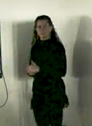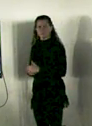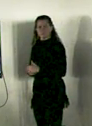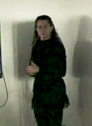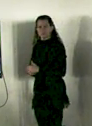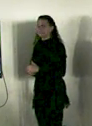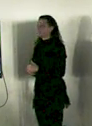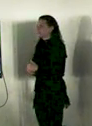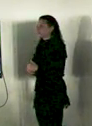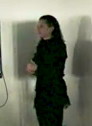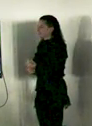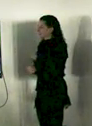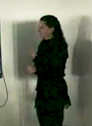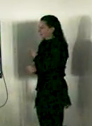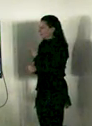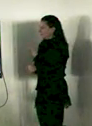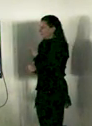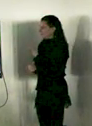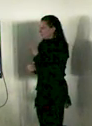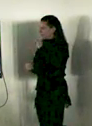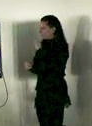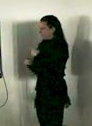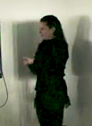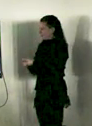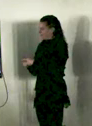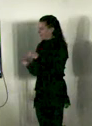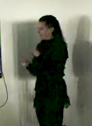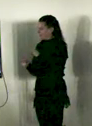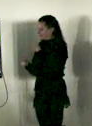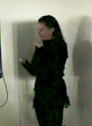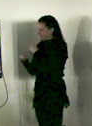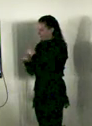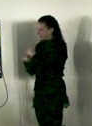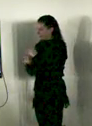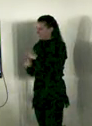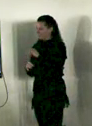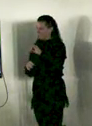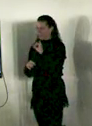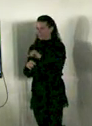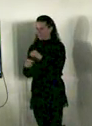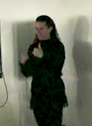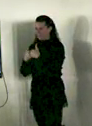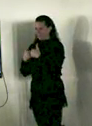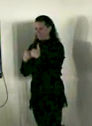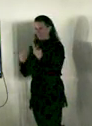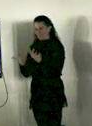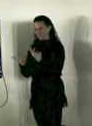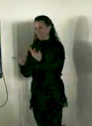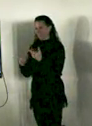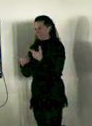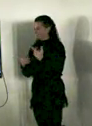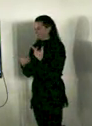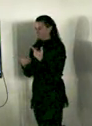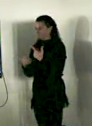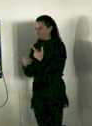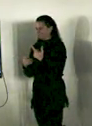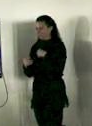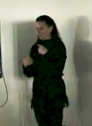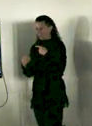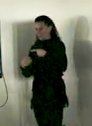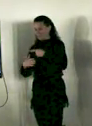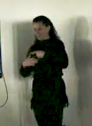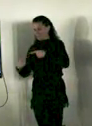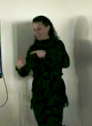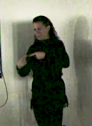Far Cry 4 turned out to be something that I ended up going to a lot because they had a Nepalese character named Ajay Gale. And like that's one of the reasons